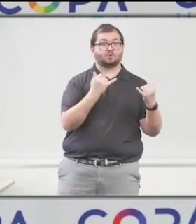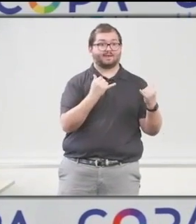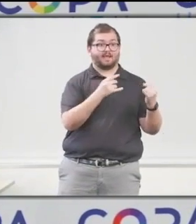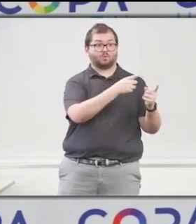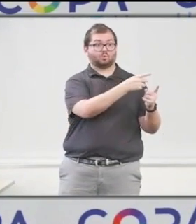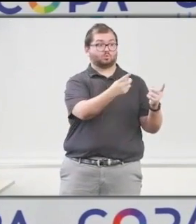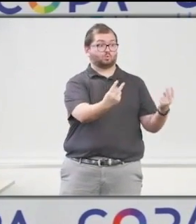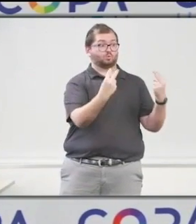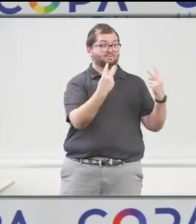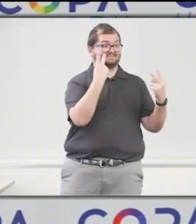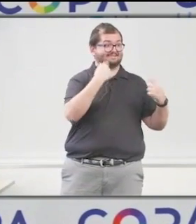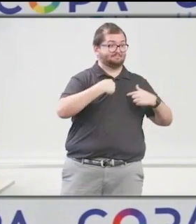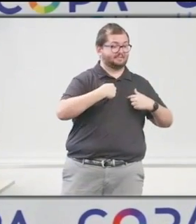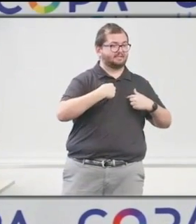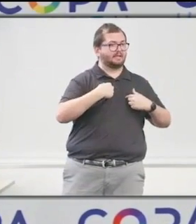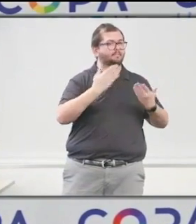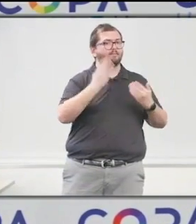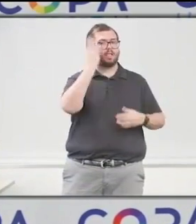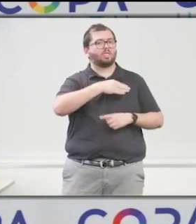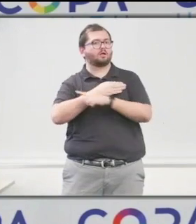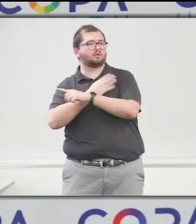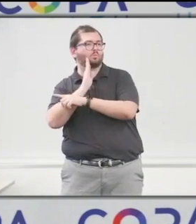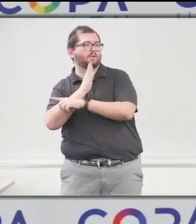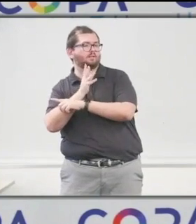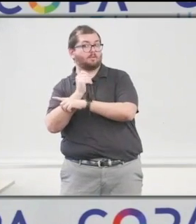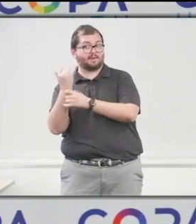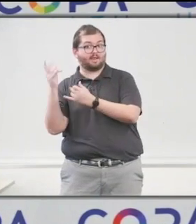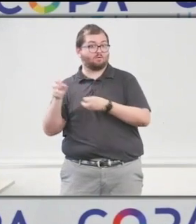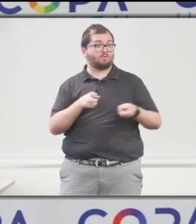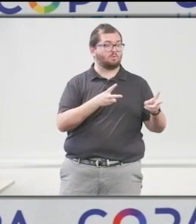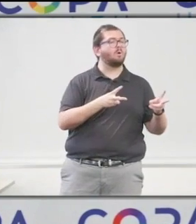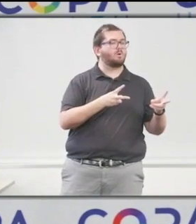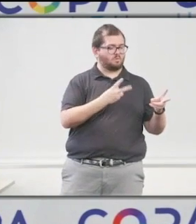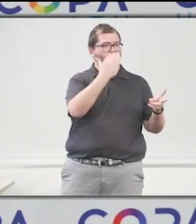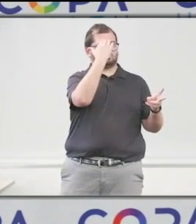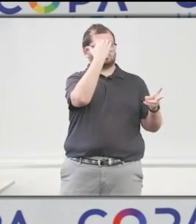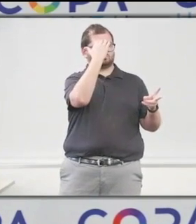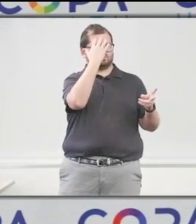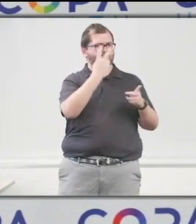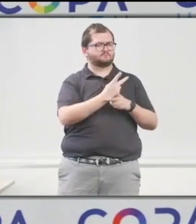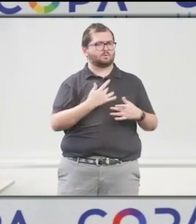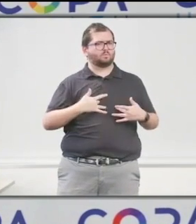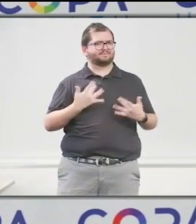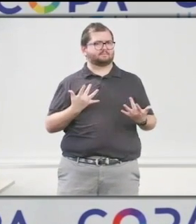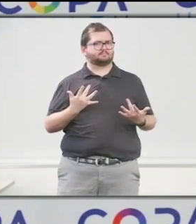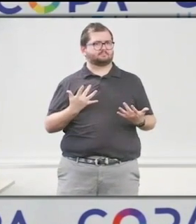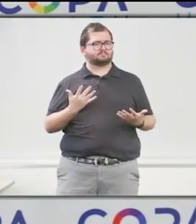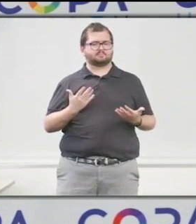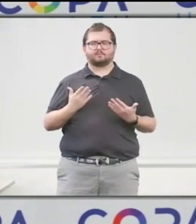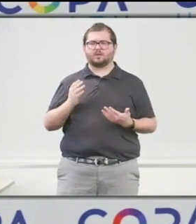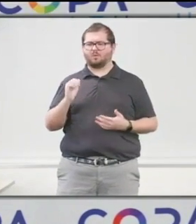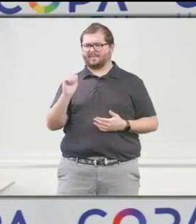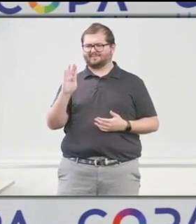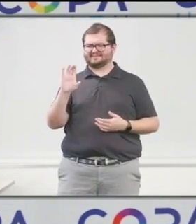clients and your stakeholders can all go to a place to find out what the real deal is. Because they may say, wait a minute, ABC or somebody